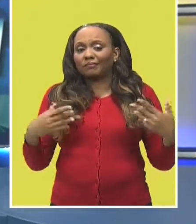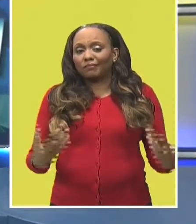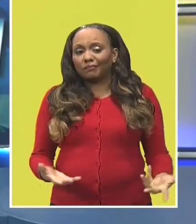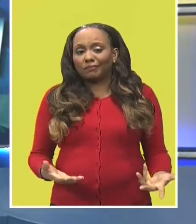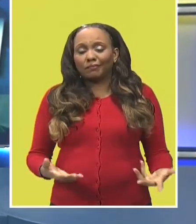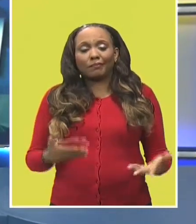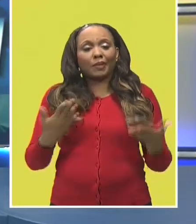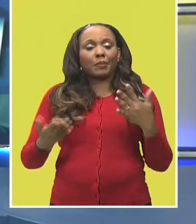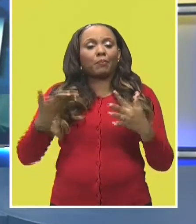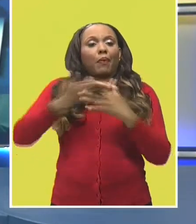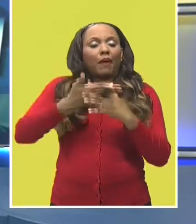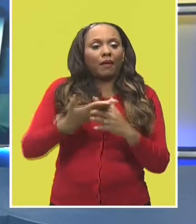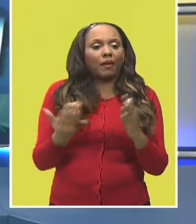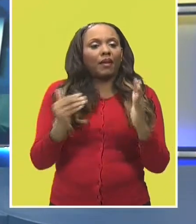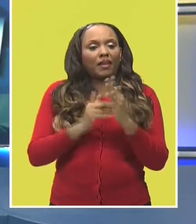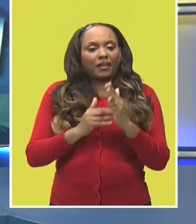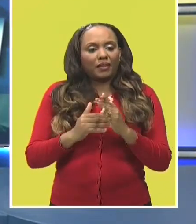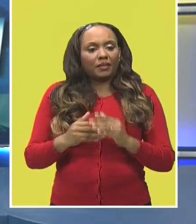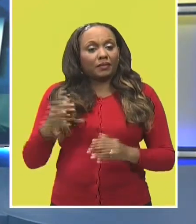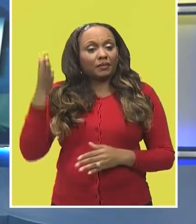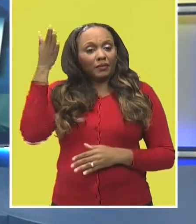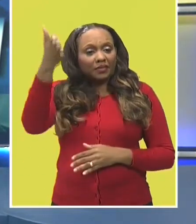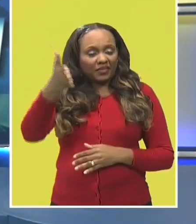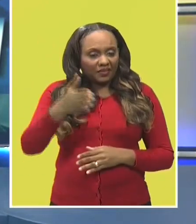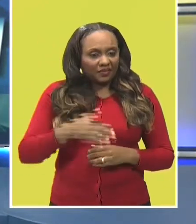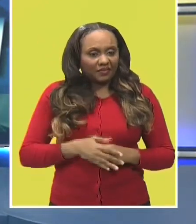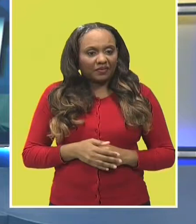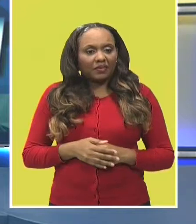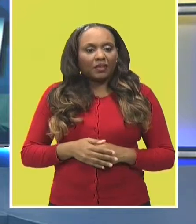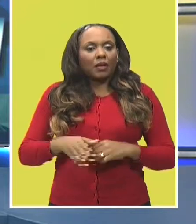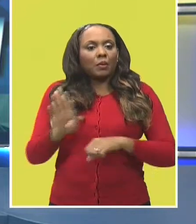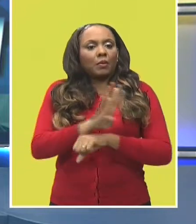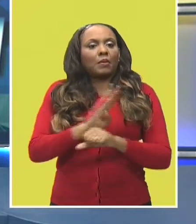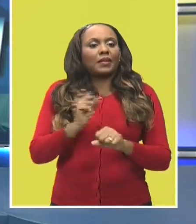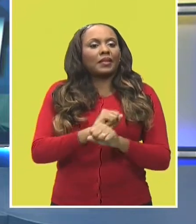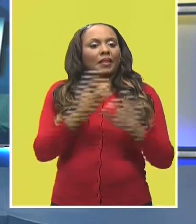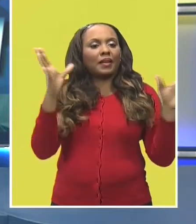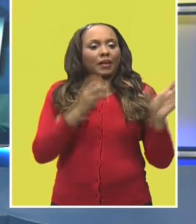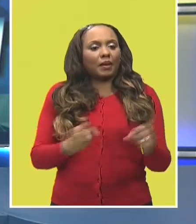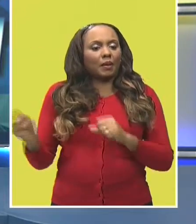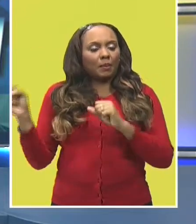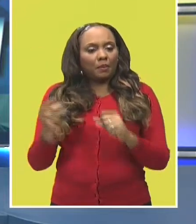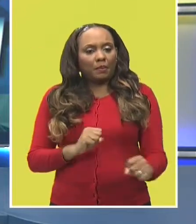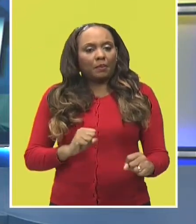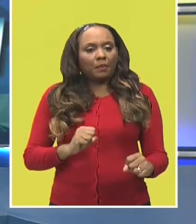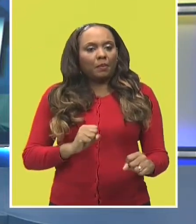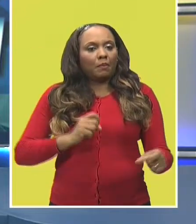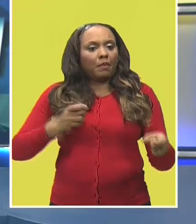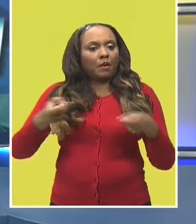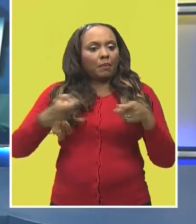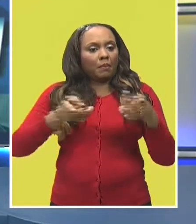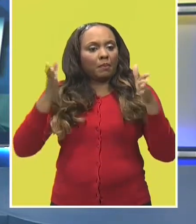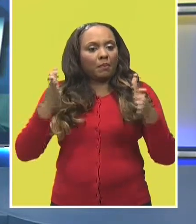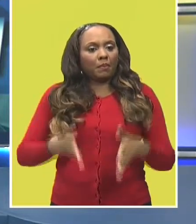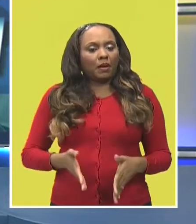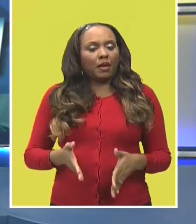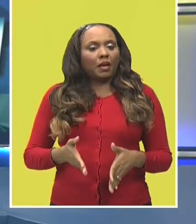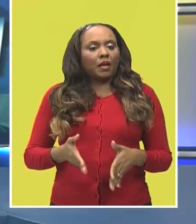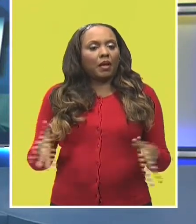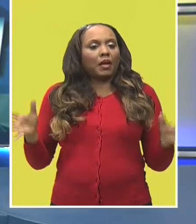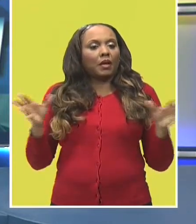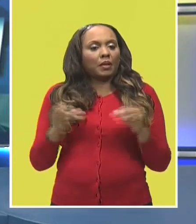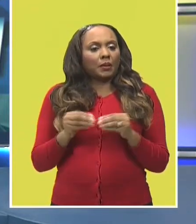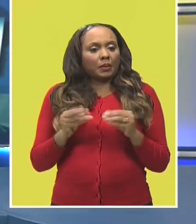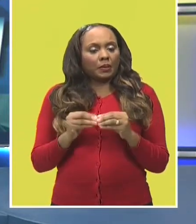be interrupted again in the near future. Barbados Light and Power's Managing Director Roger Blackman held a teleconference